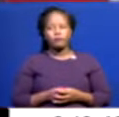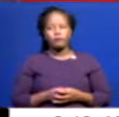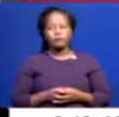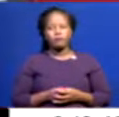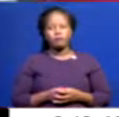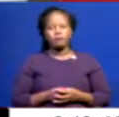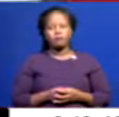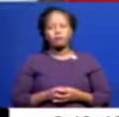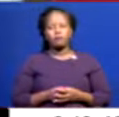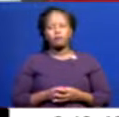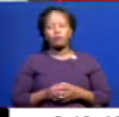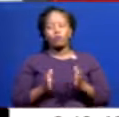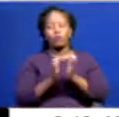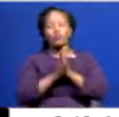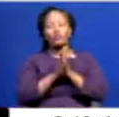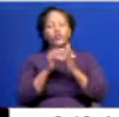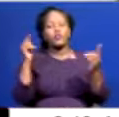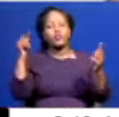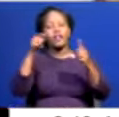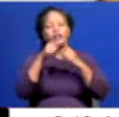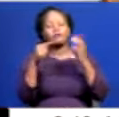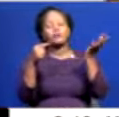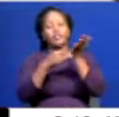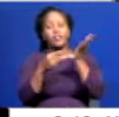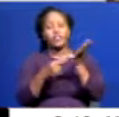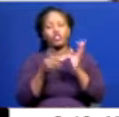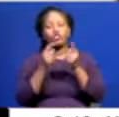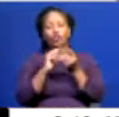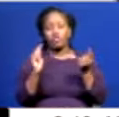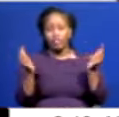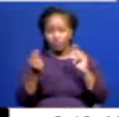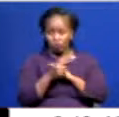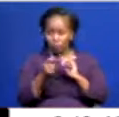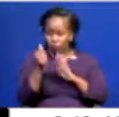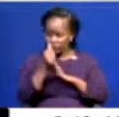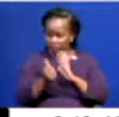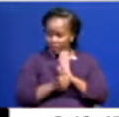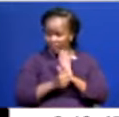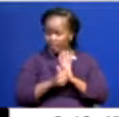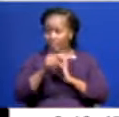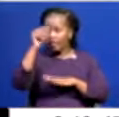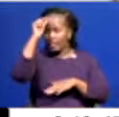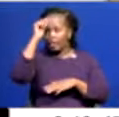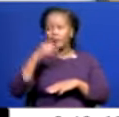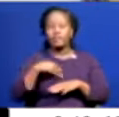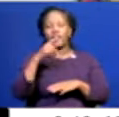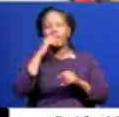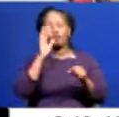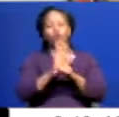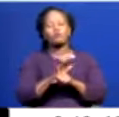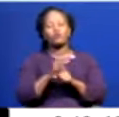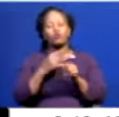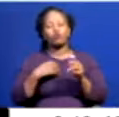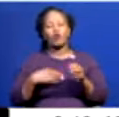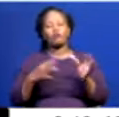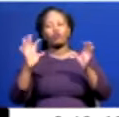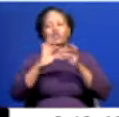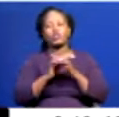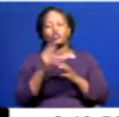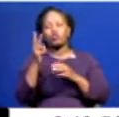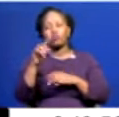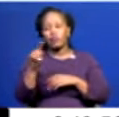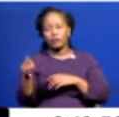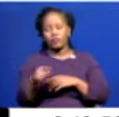In line with the digital transformation agenda, the government has pledged to roll out 100,000 kilometers of fiber across the country to